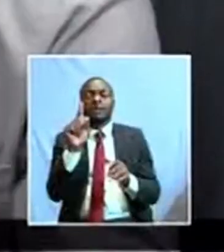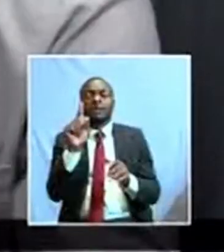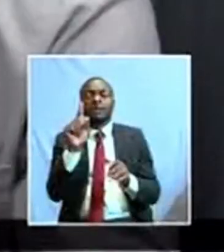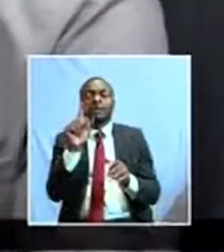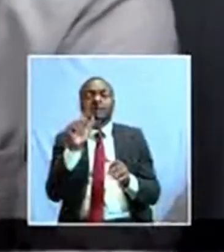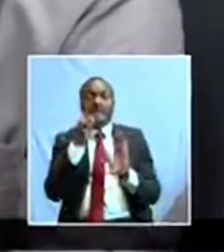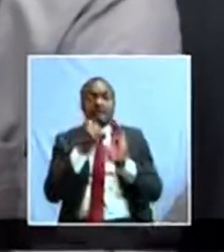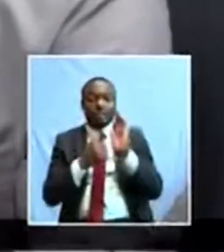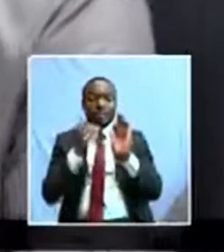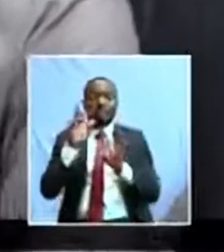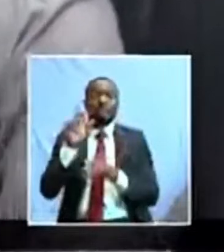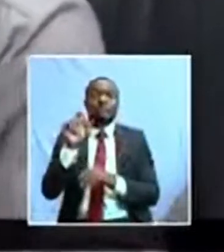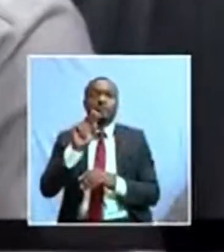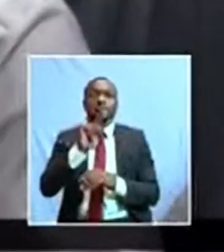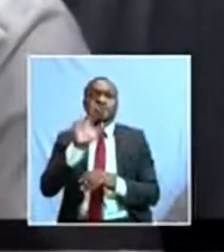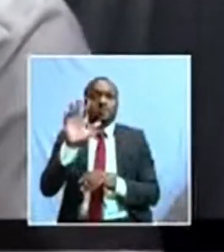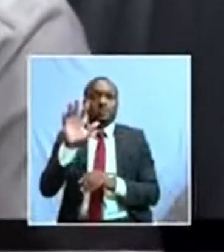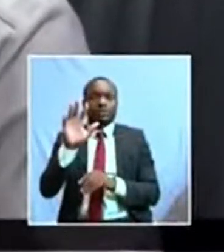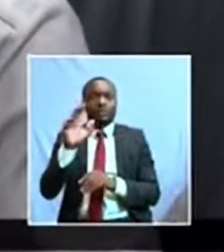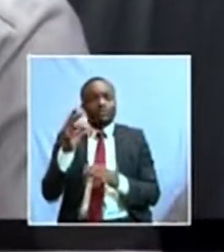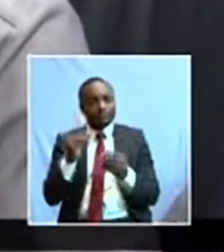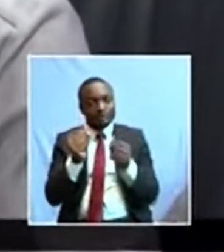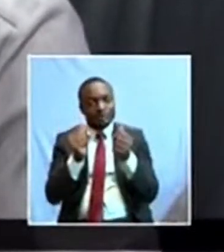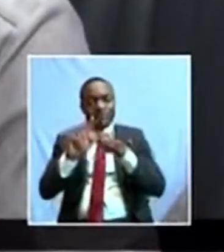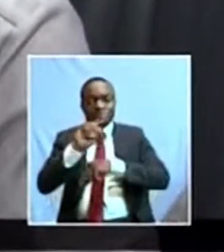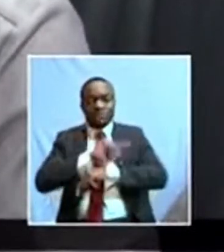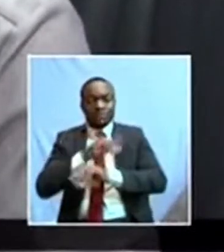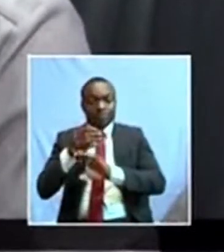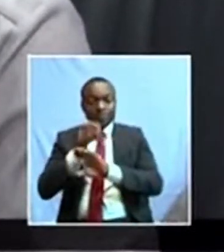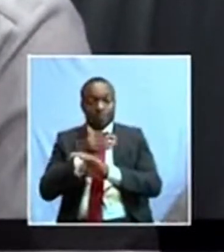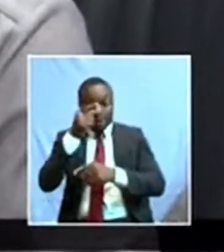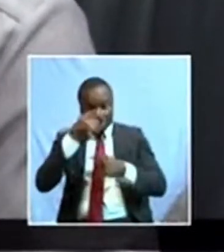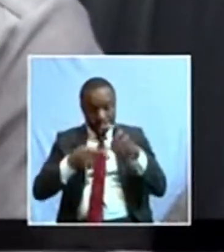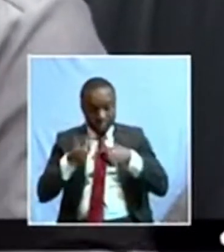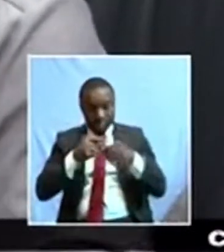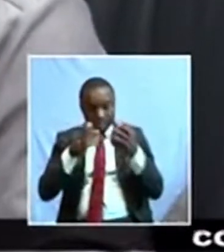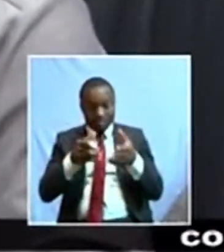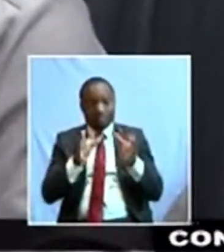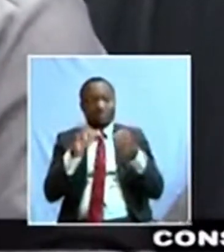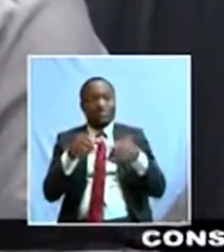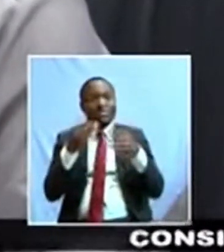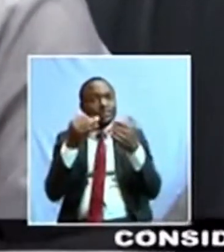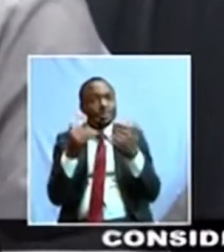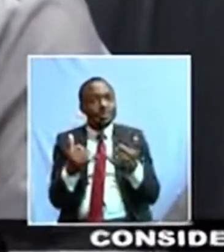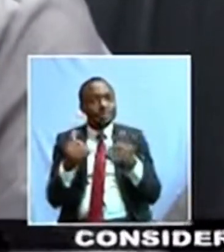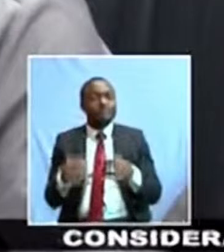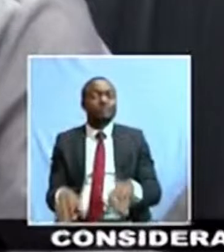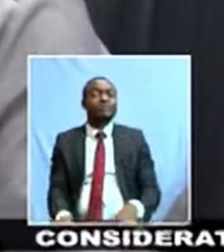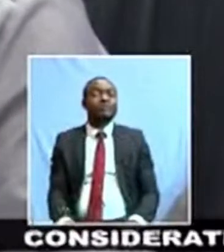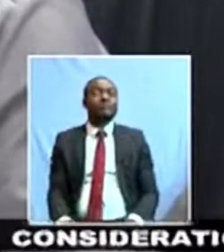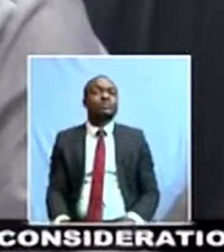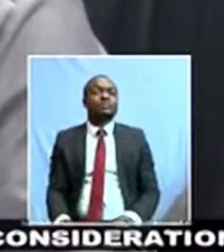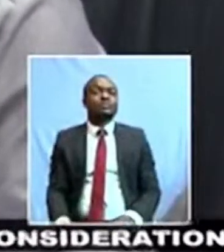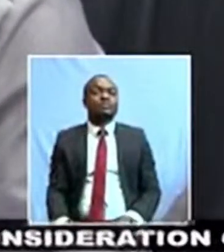which is just a few days before appearing to this committee. Right now, so it shows that